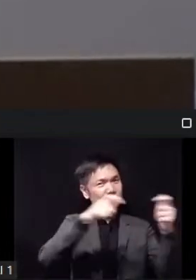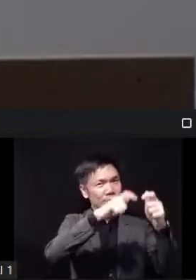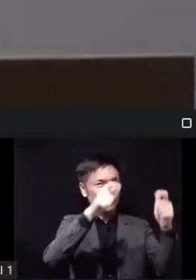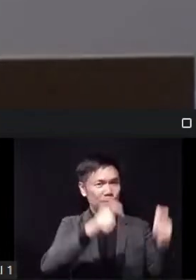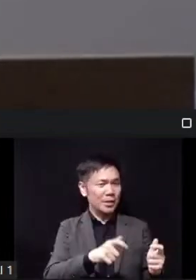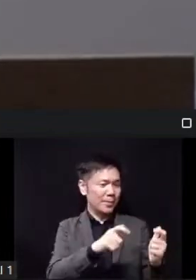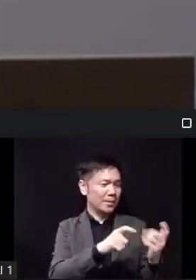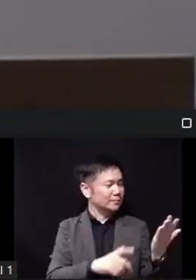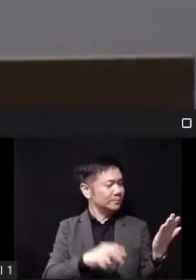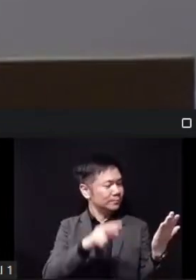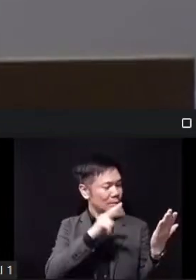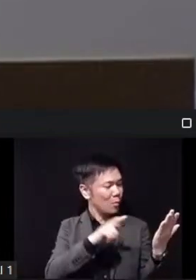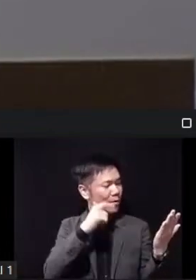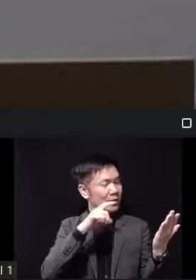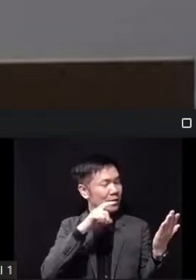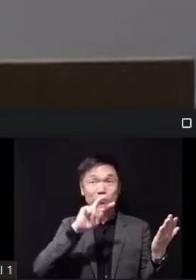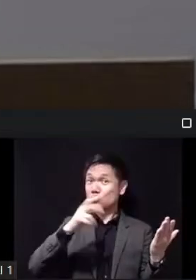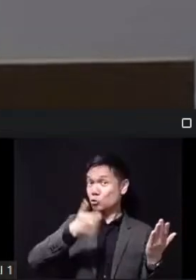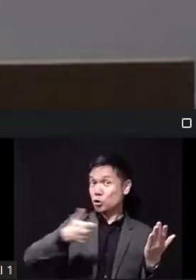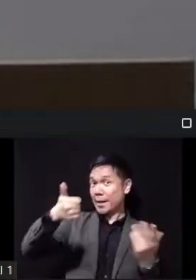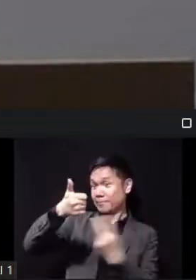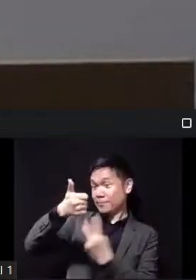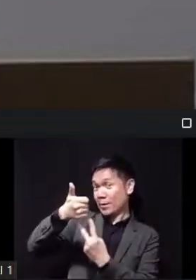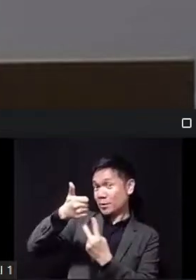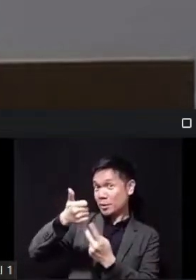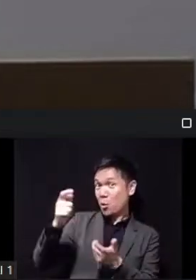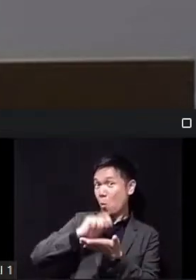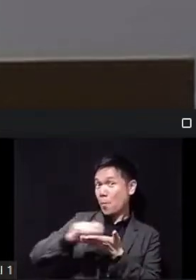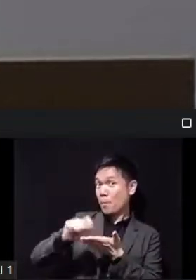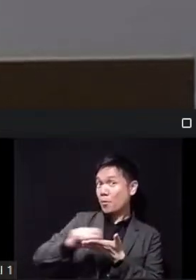and vice chairs?